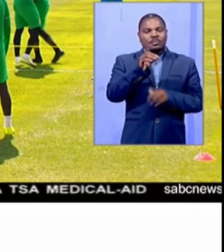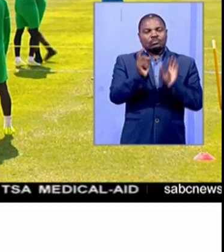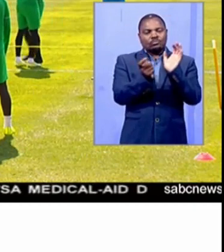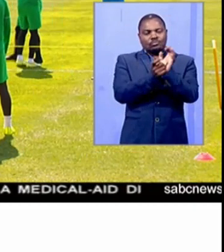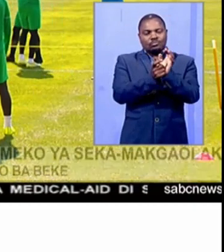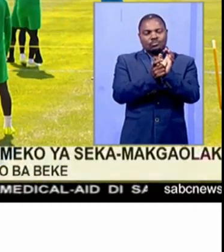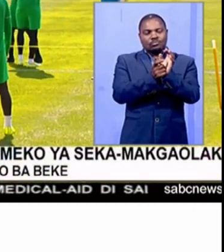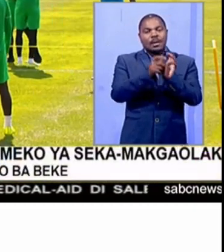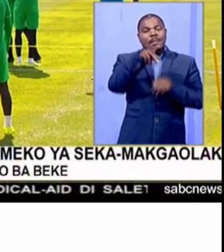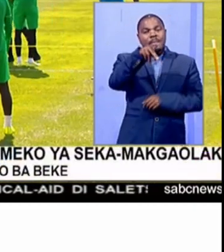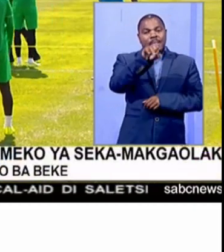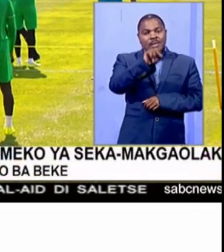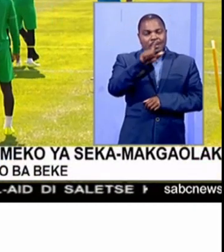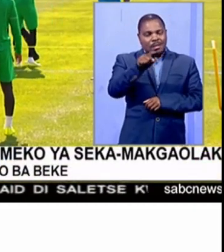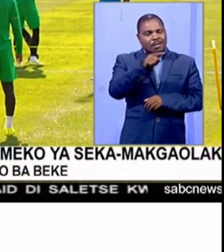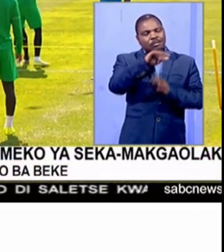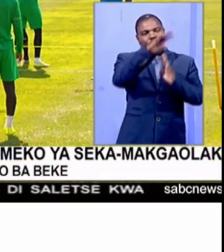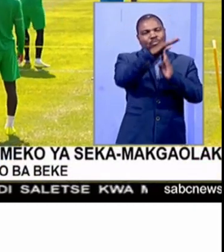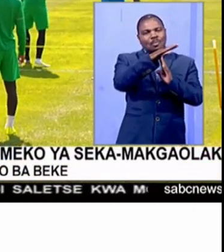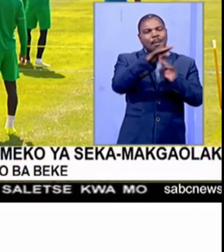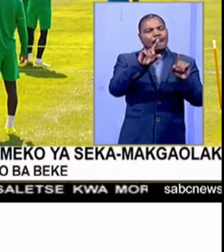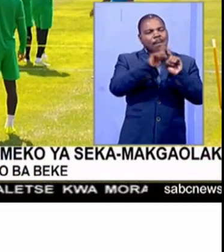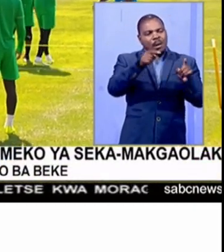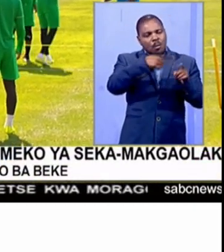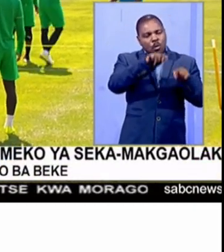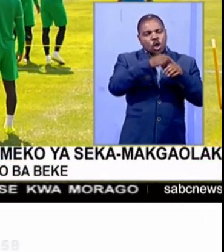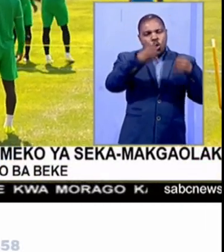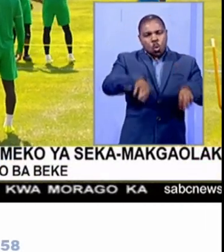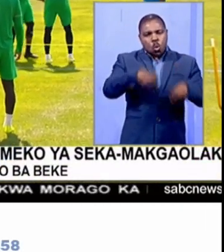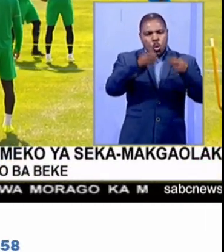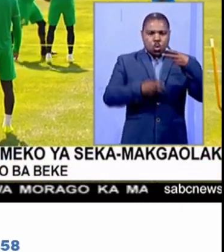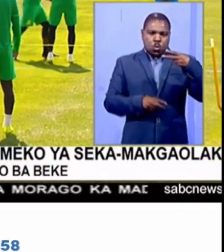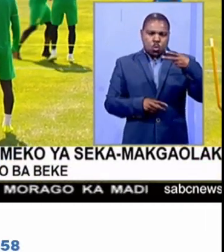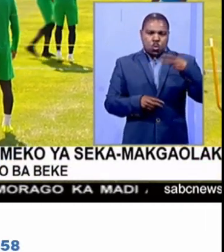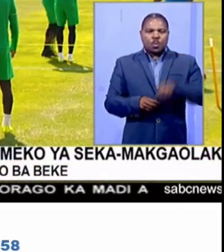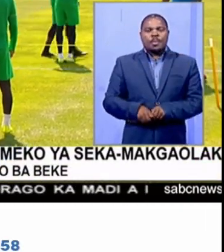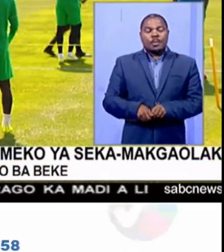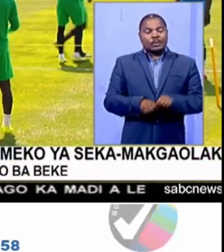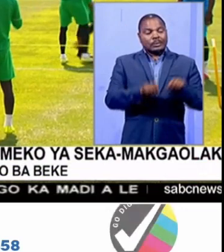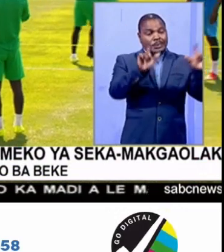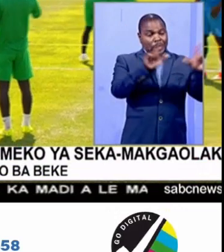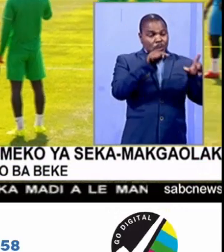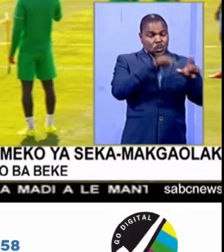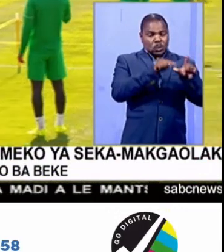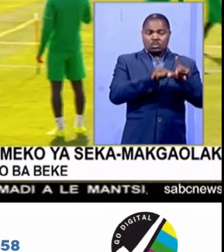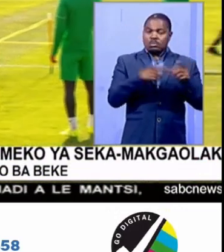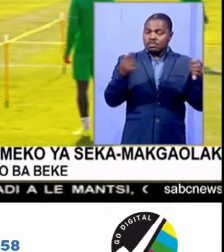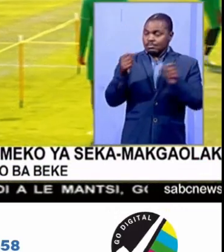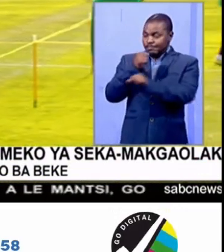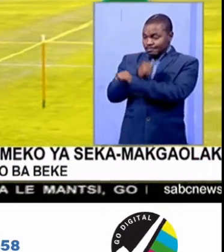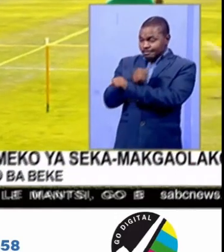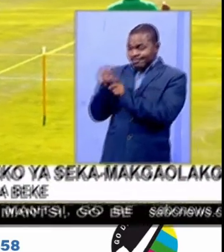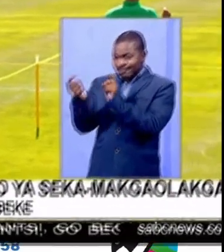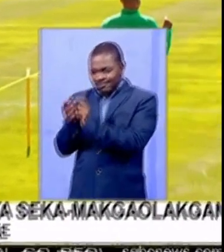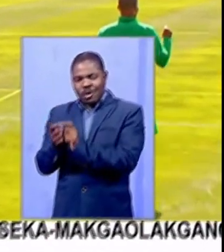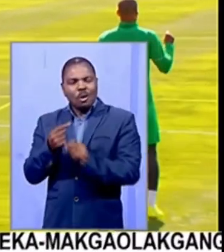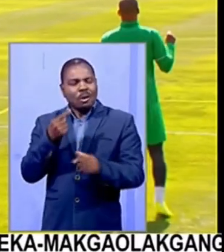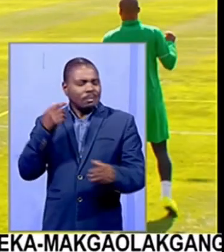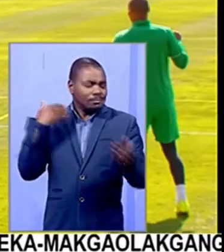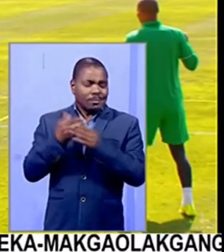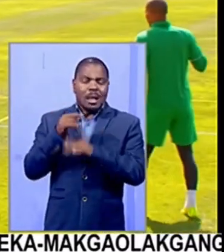DStv Premiership le ge ba latlhegetšwe dipapadi tše 2. Efela Sundowns e na le rekoto e botse kgatlhanong le